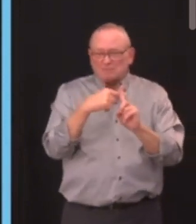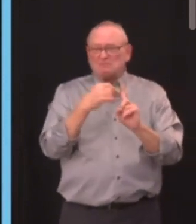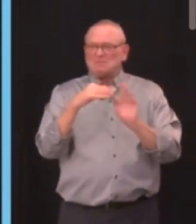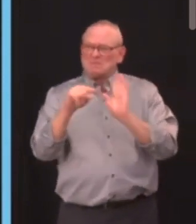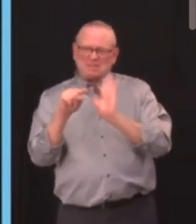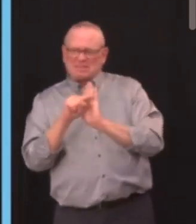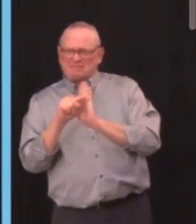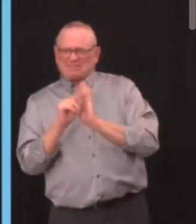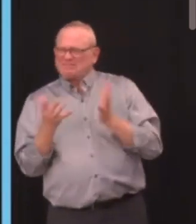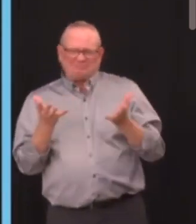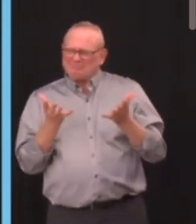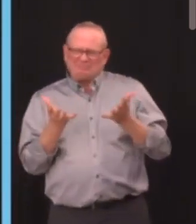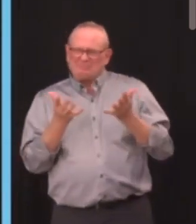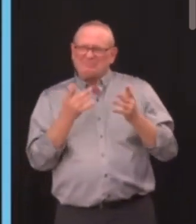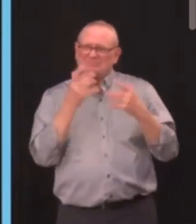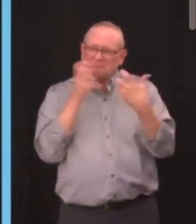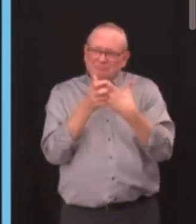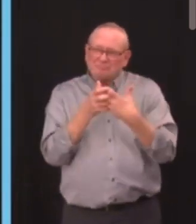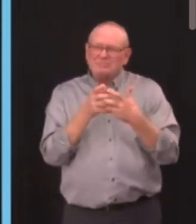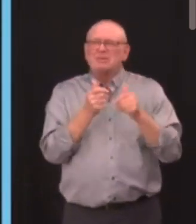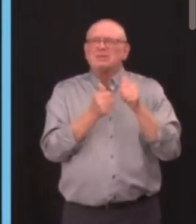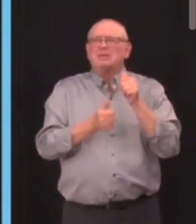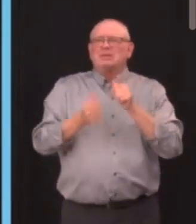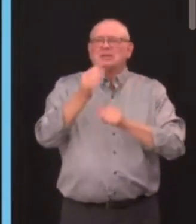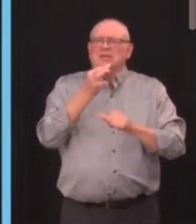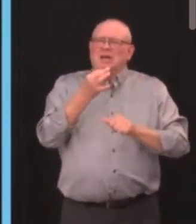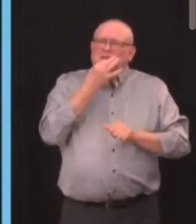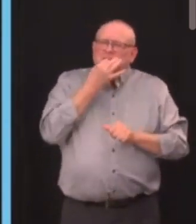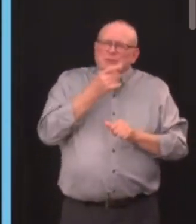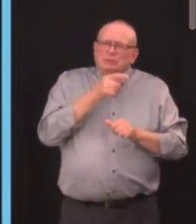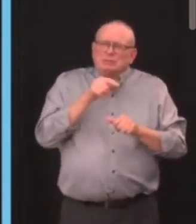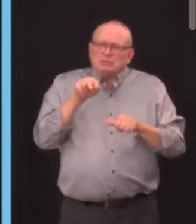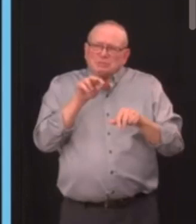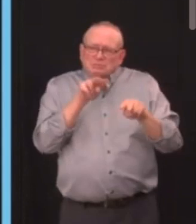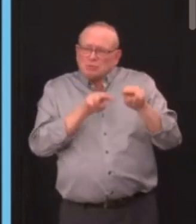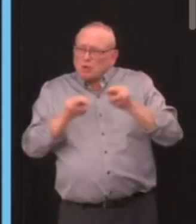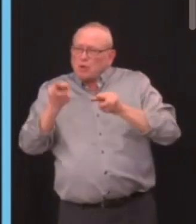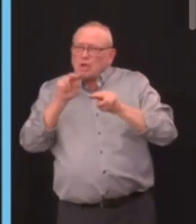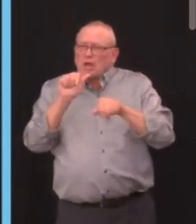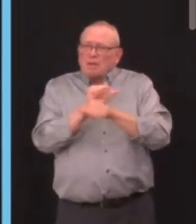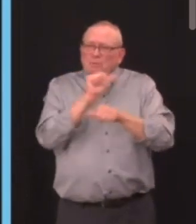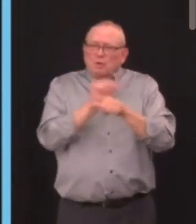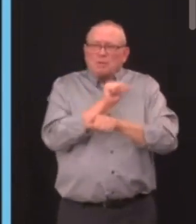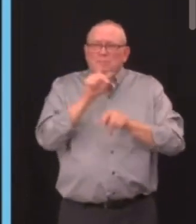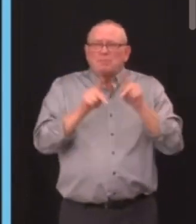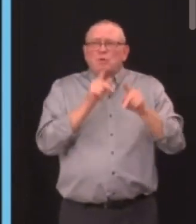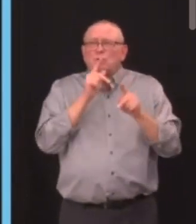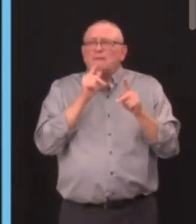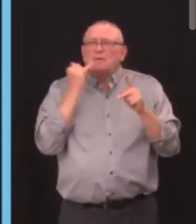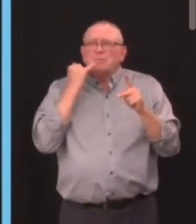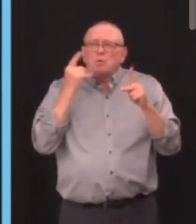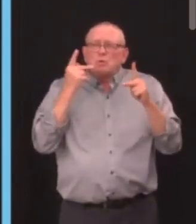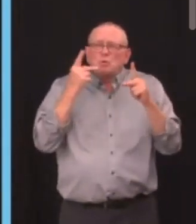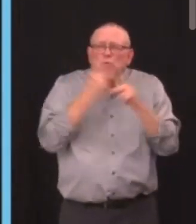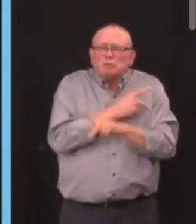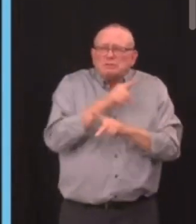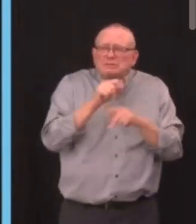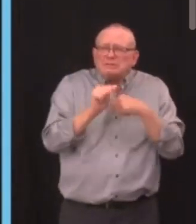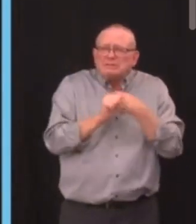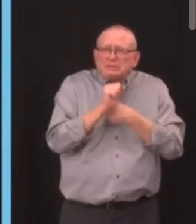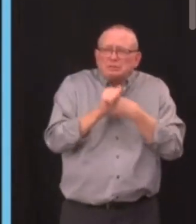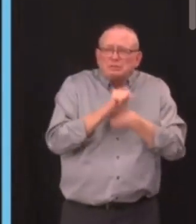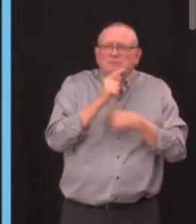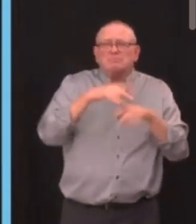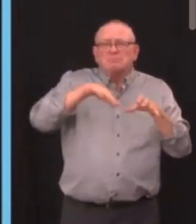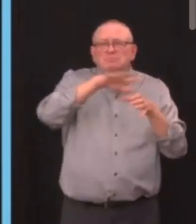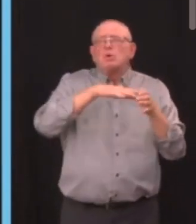have looked at Alberta's data, which shows an increase in hospitalization risk for older Albertans with certain conditions, regardless